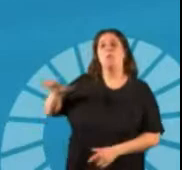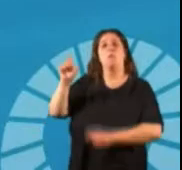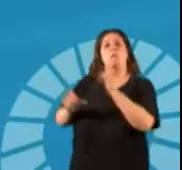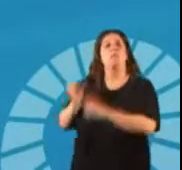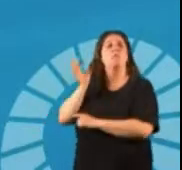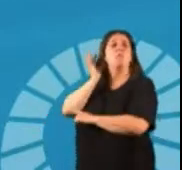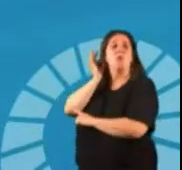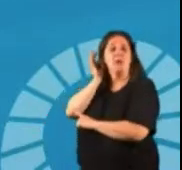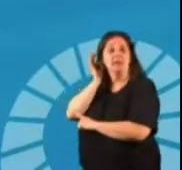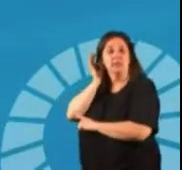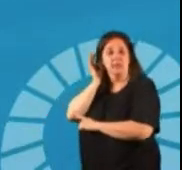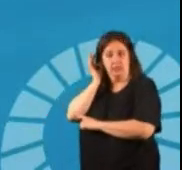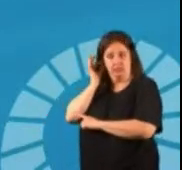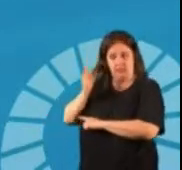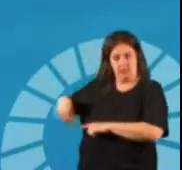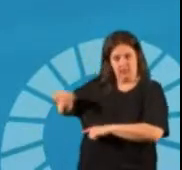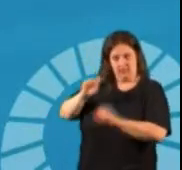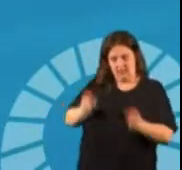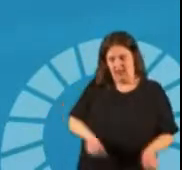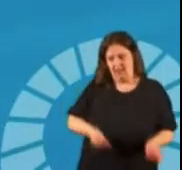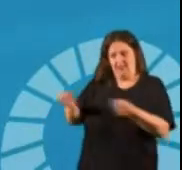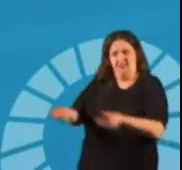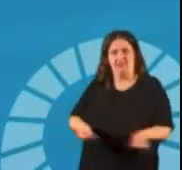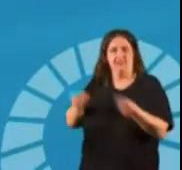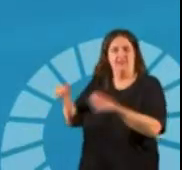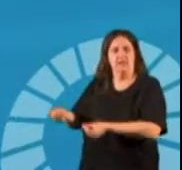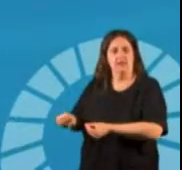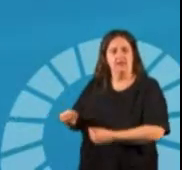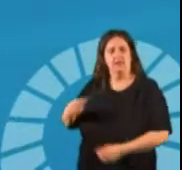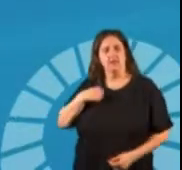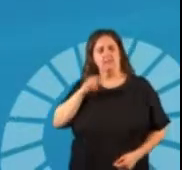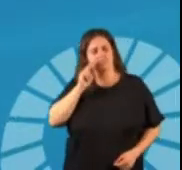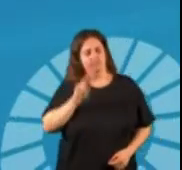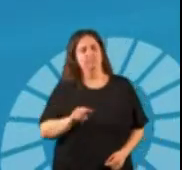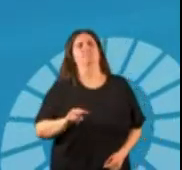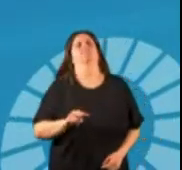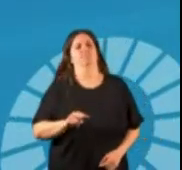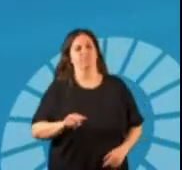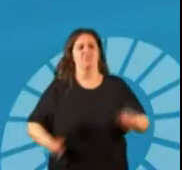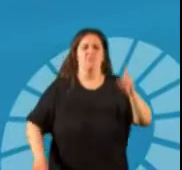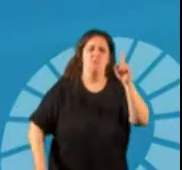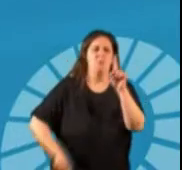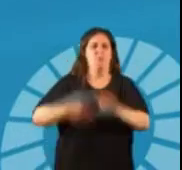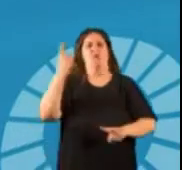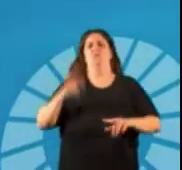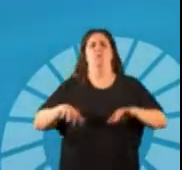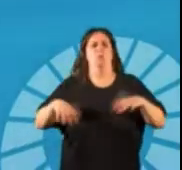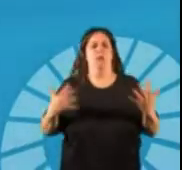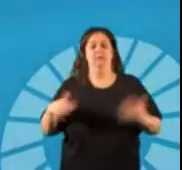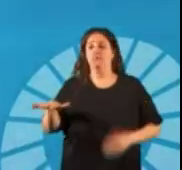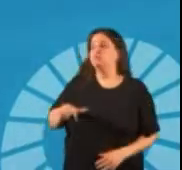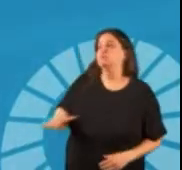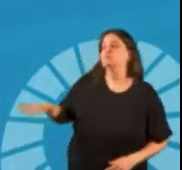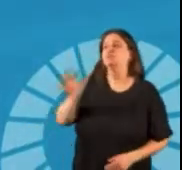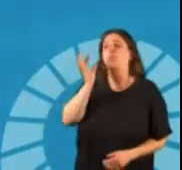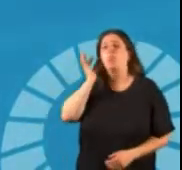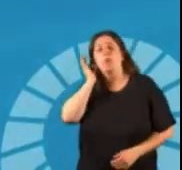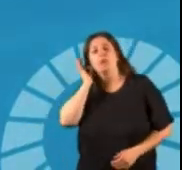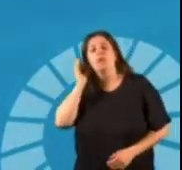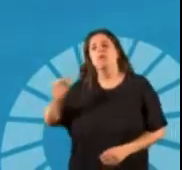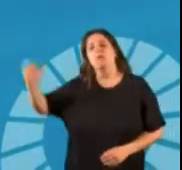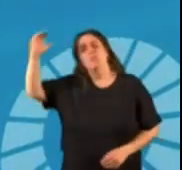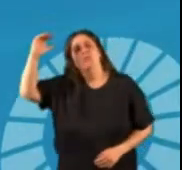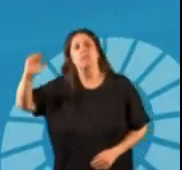ambitious engagement in favor of women and girls. I think we all believe that it's not just the policy reforms, but